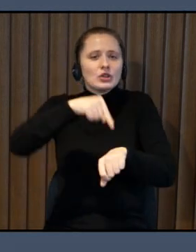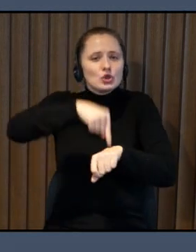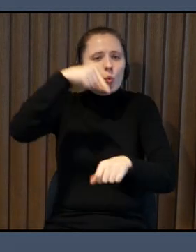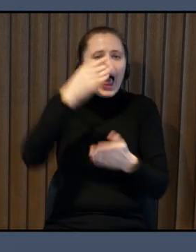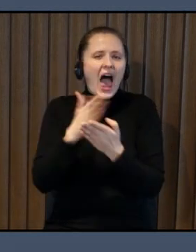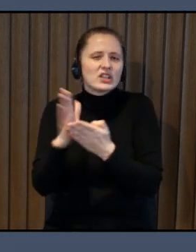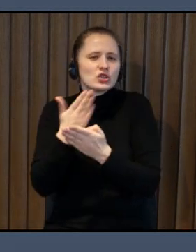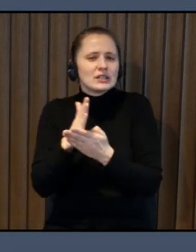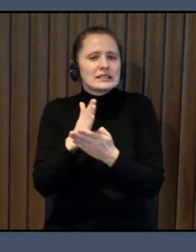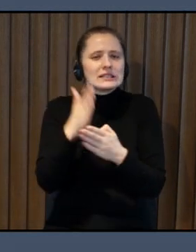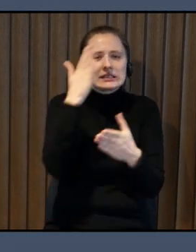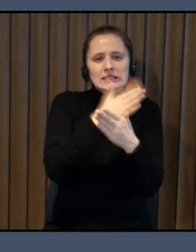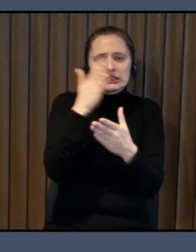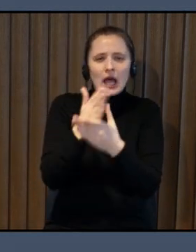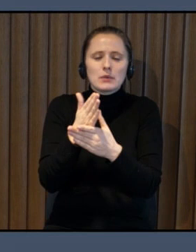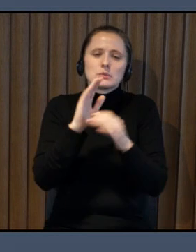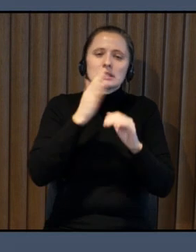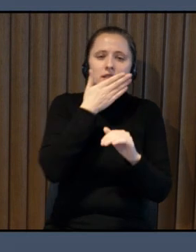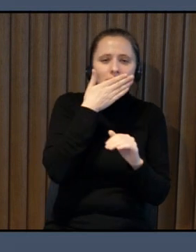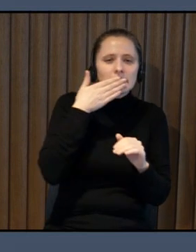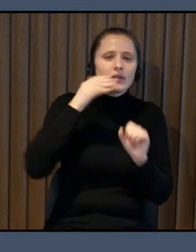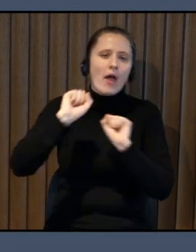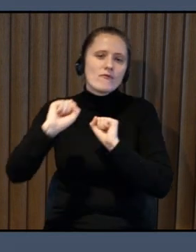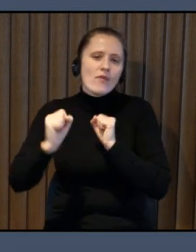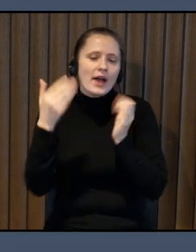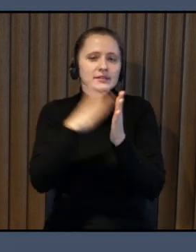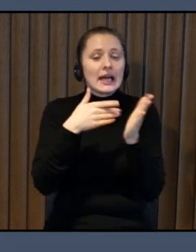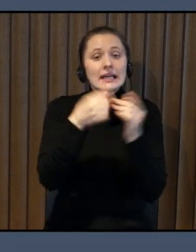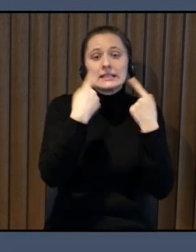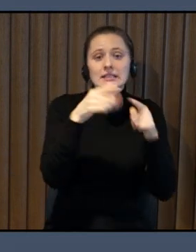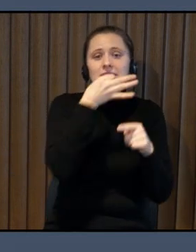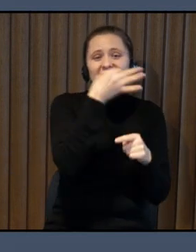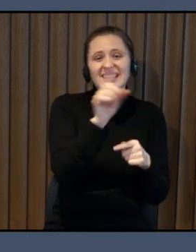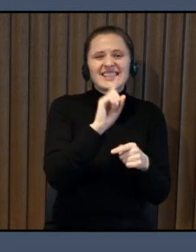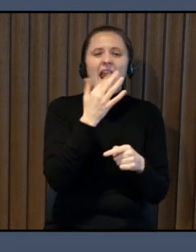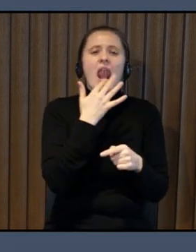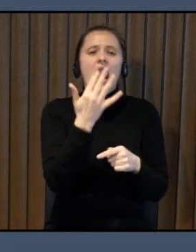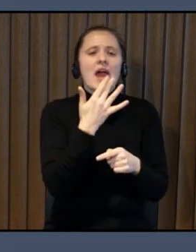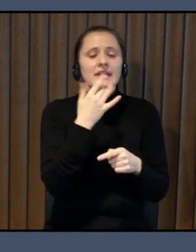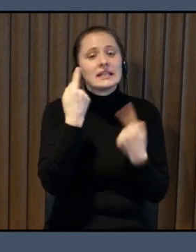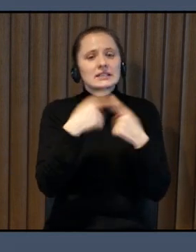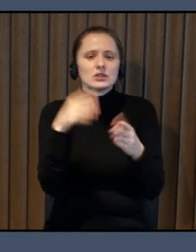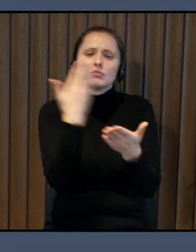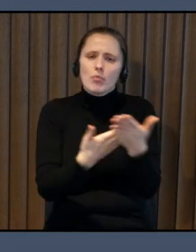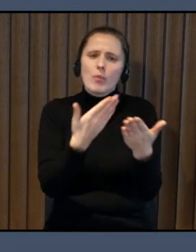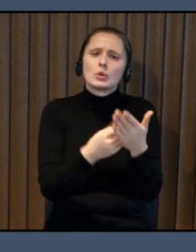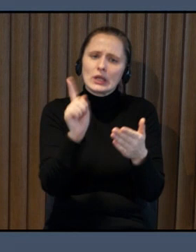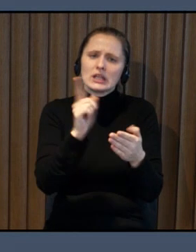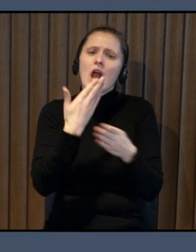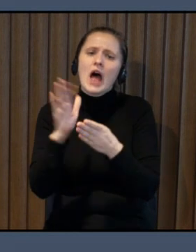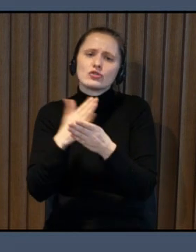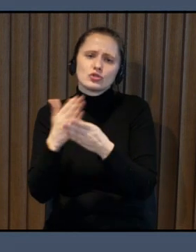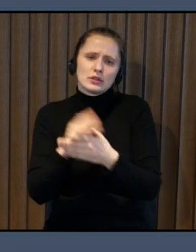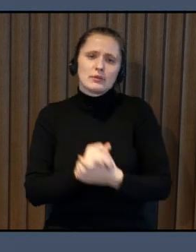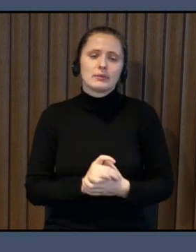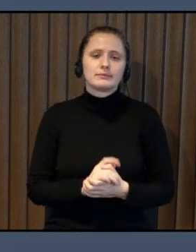people also shared experience. Do they have a feeling? Do they feel that there is a difference between warm